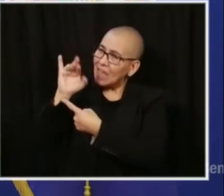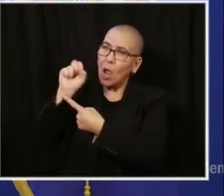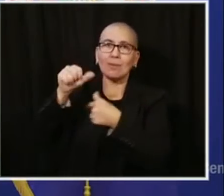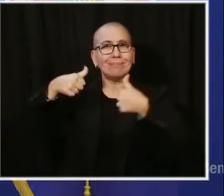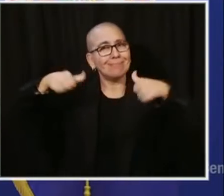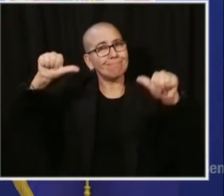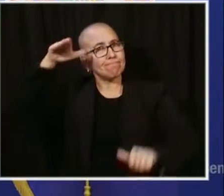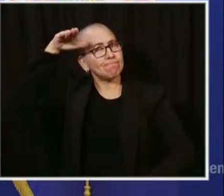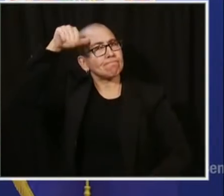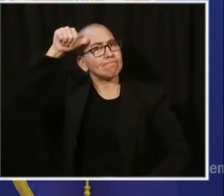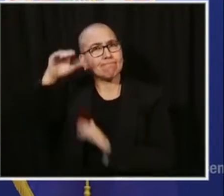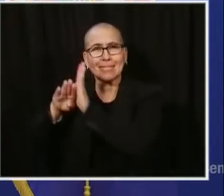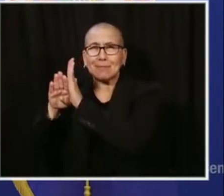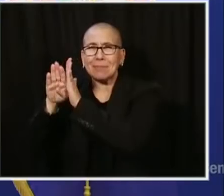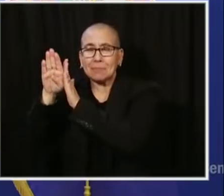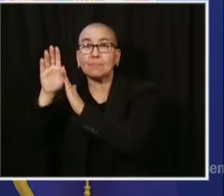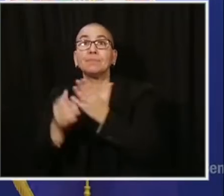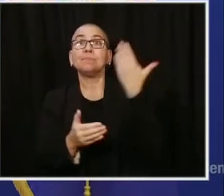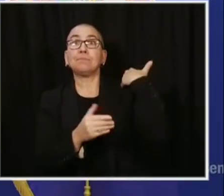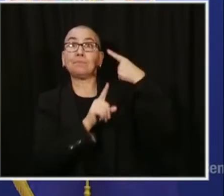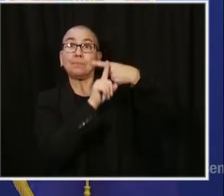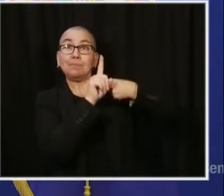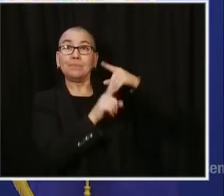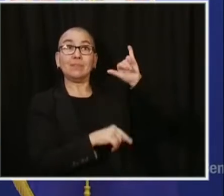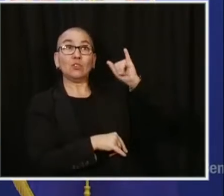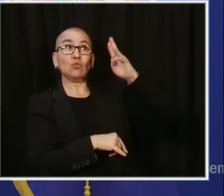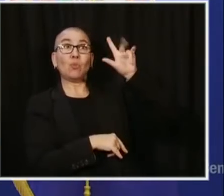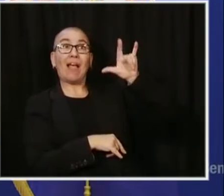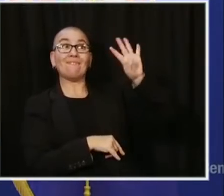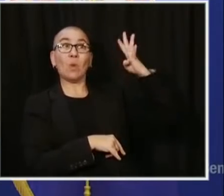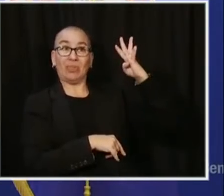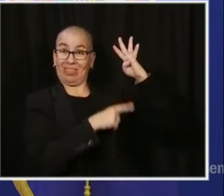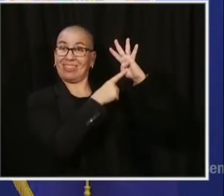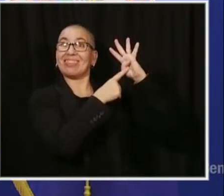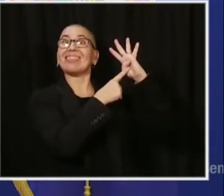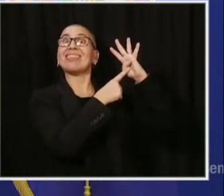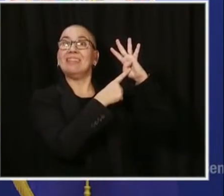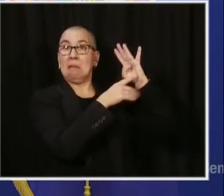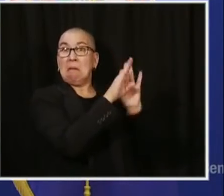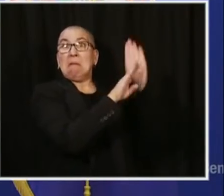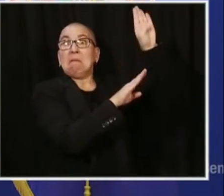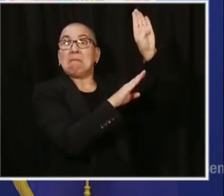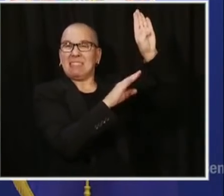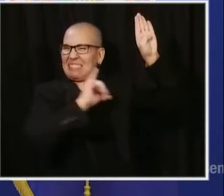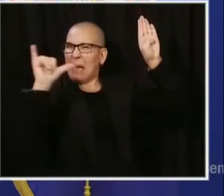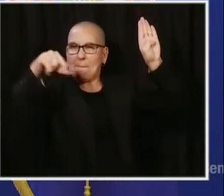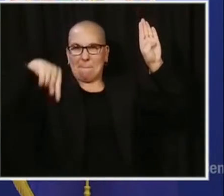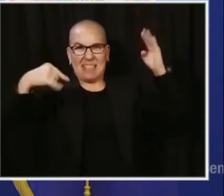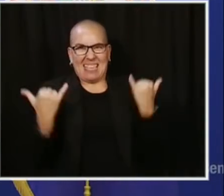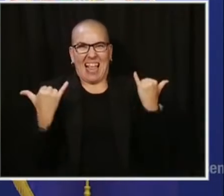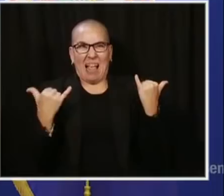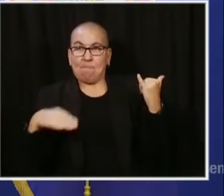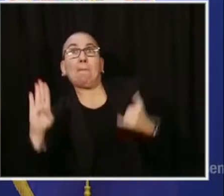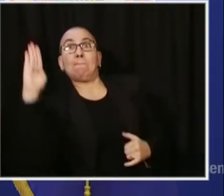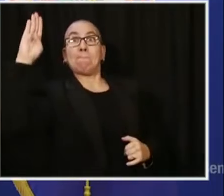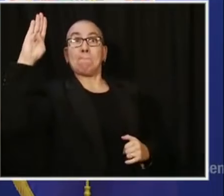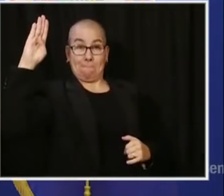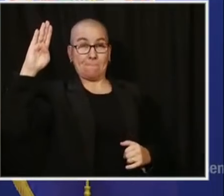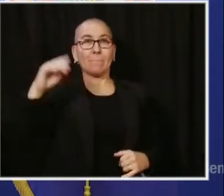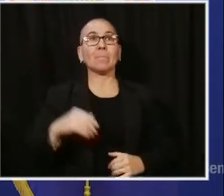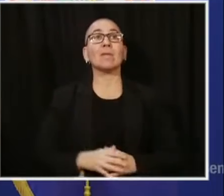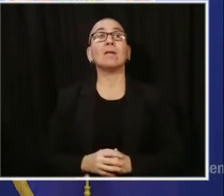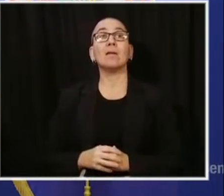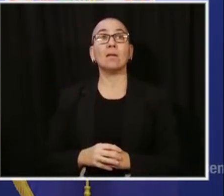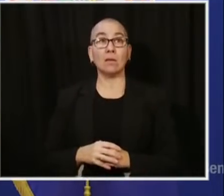4th of July is what appears to look like where Minnesota's at. Just 10 days ago, Minnesota was 21st in infection